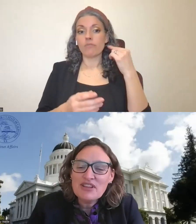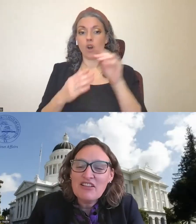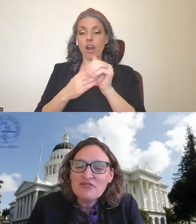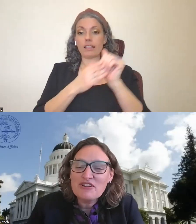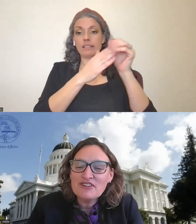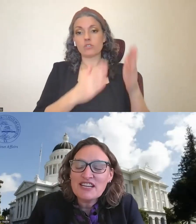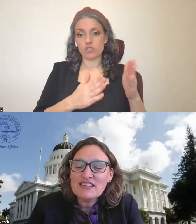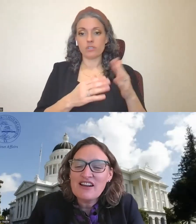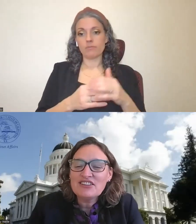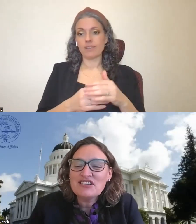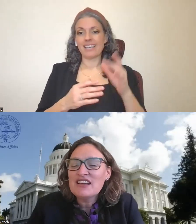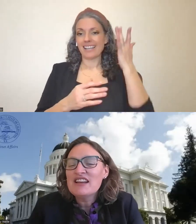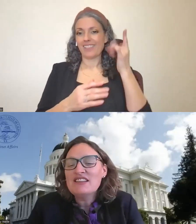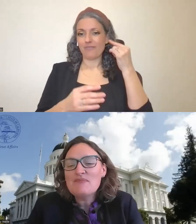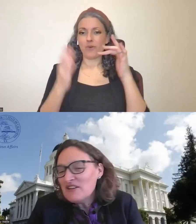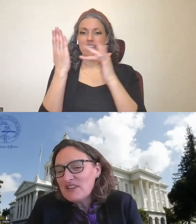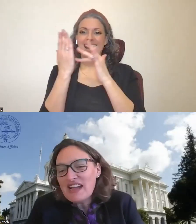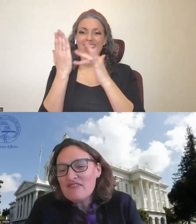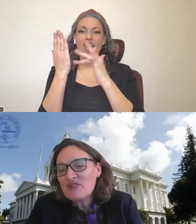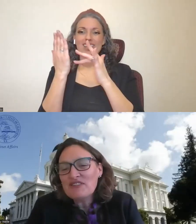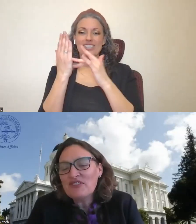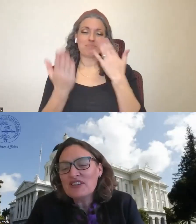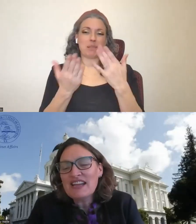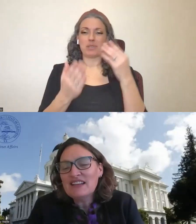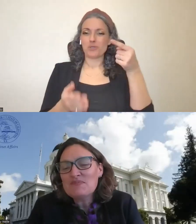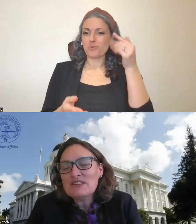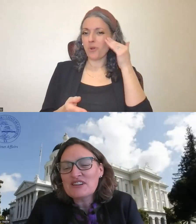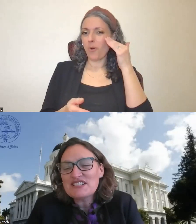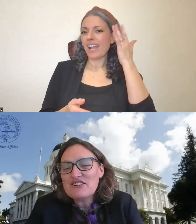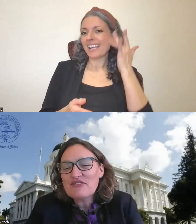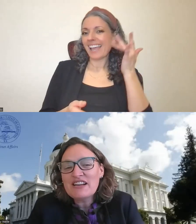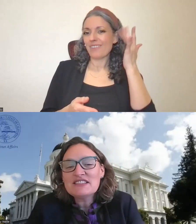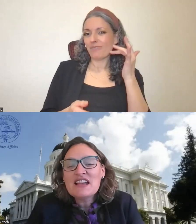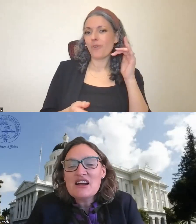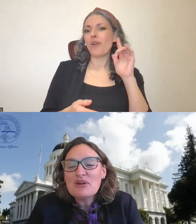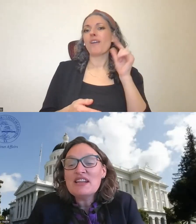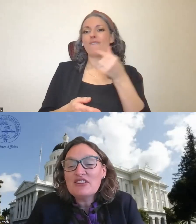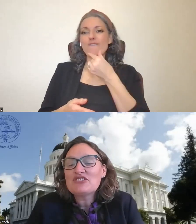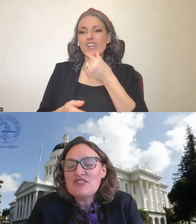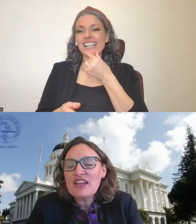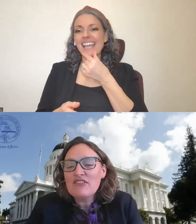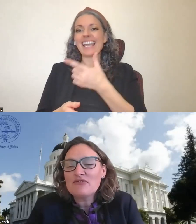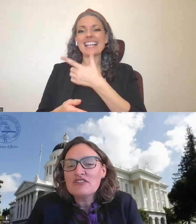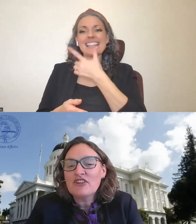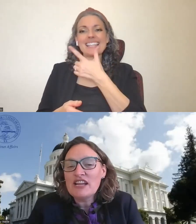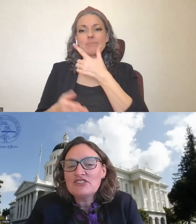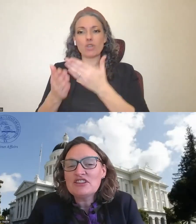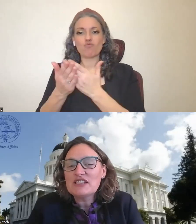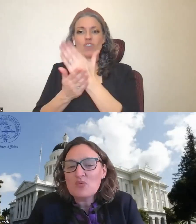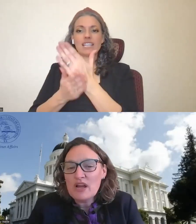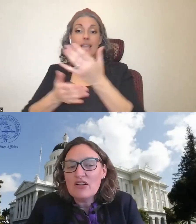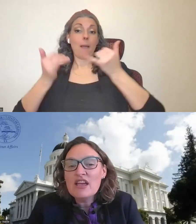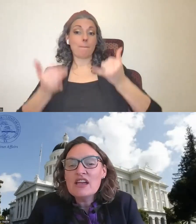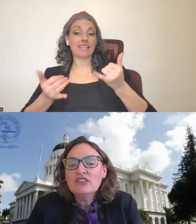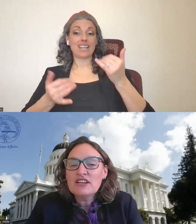You know California for technology. You may know California for gay, lesbian, transgender rights, but now you should know California for aging